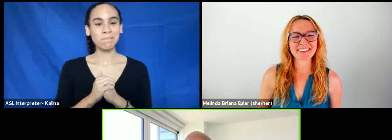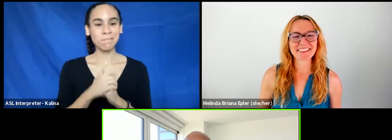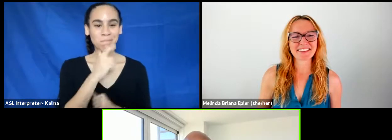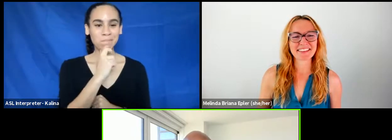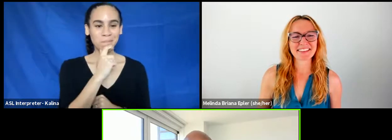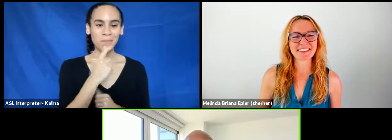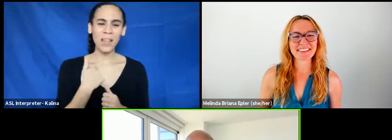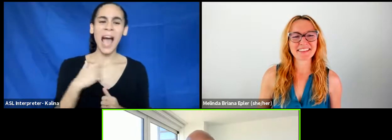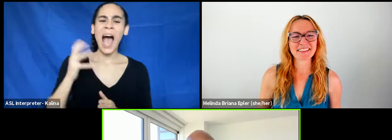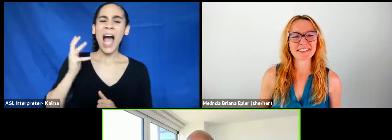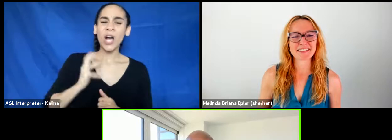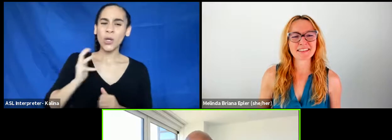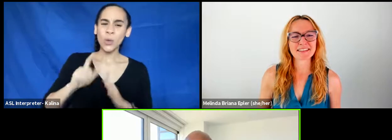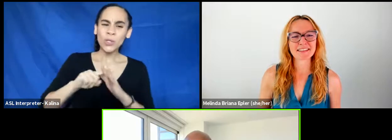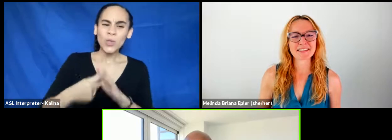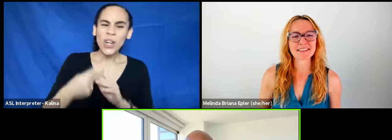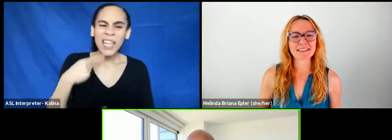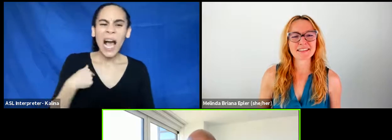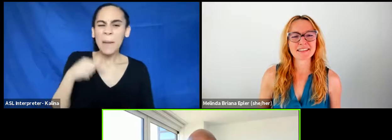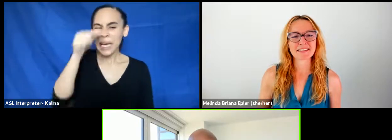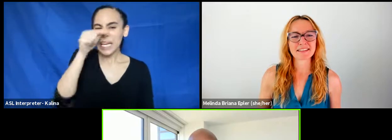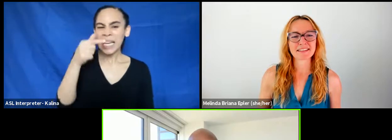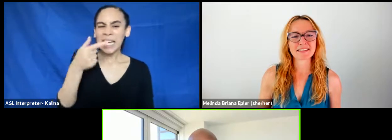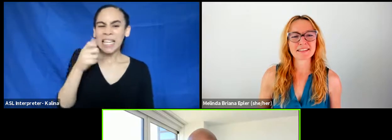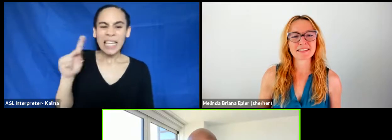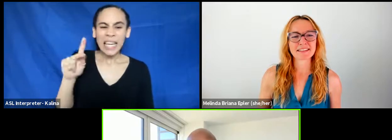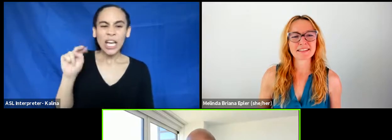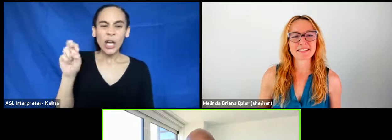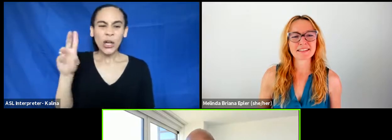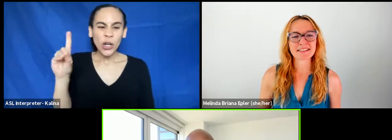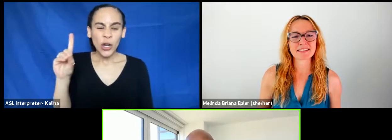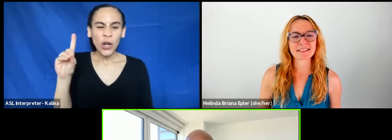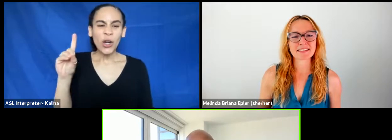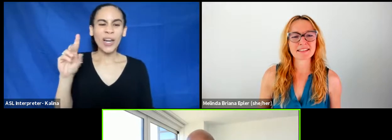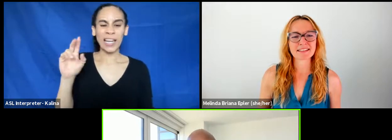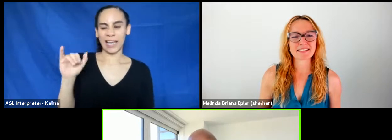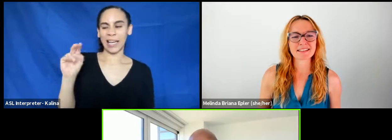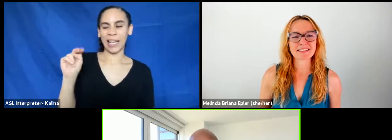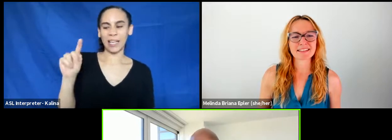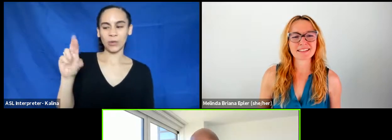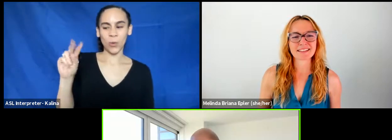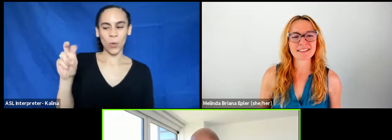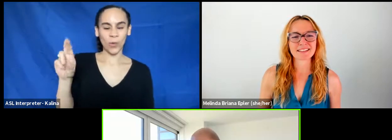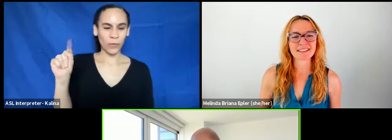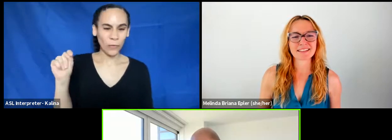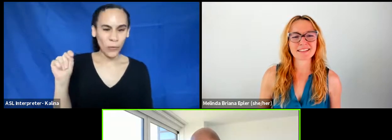I used to start off saying I'm a geek, nerd, introvert, and I developed those skills